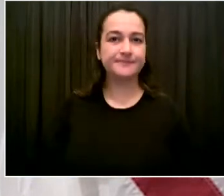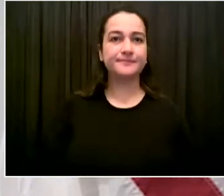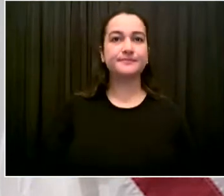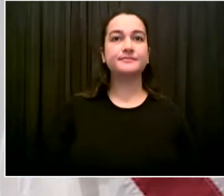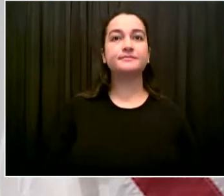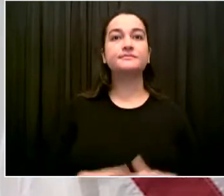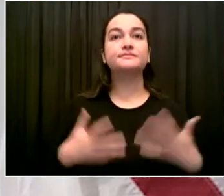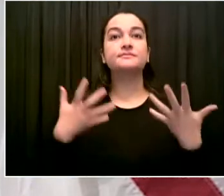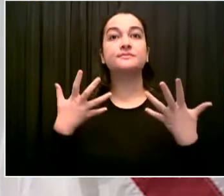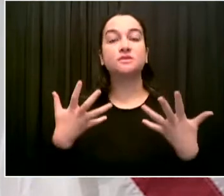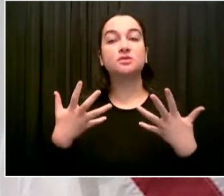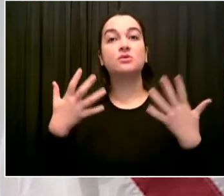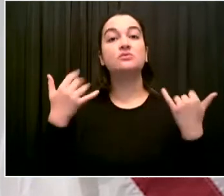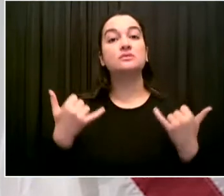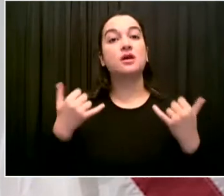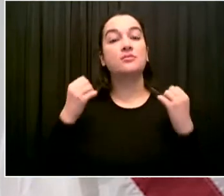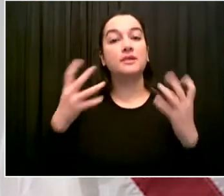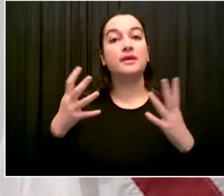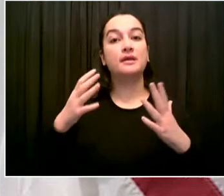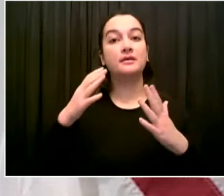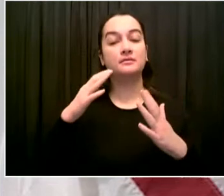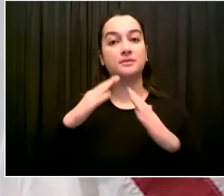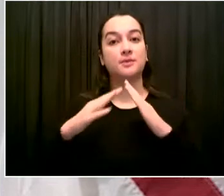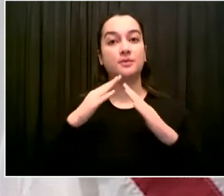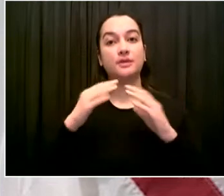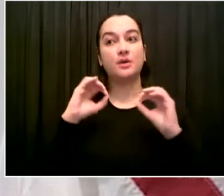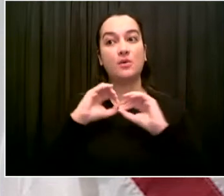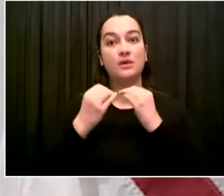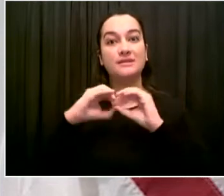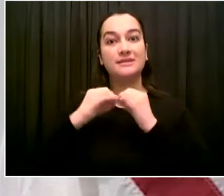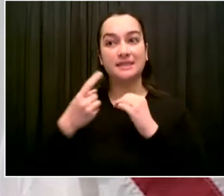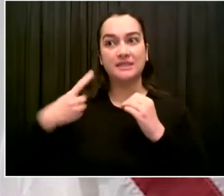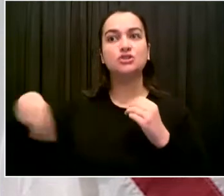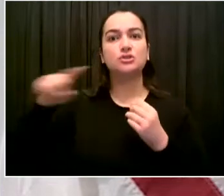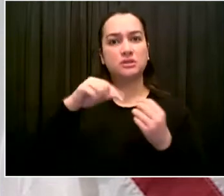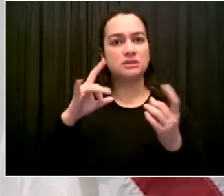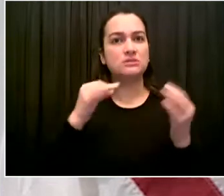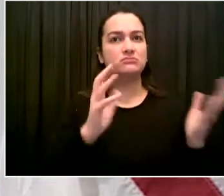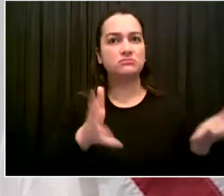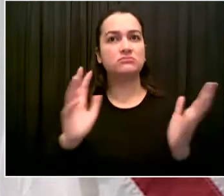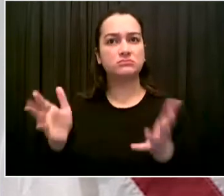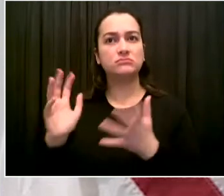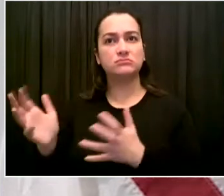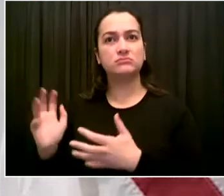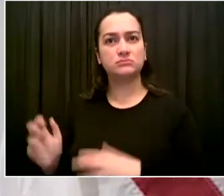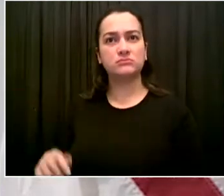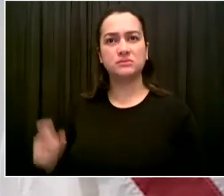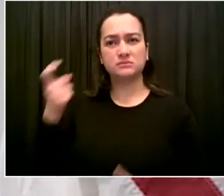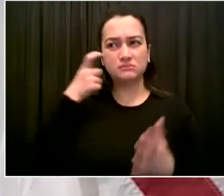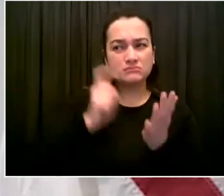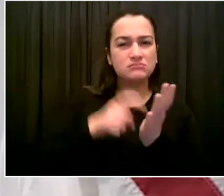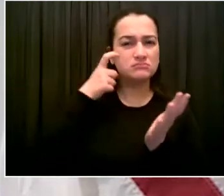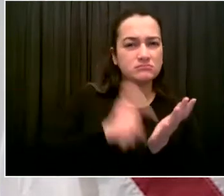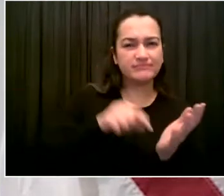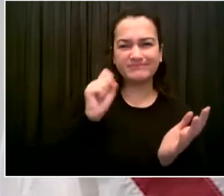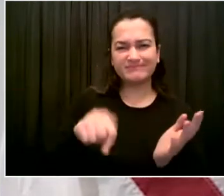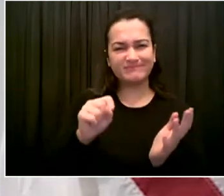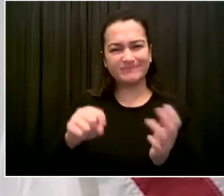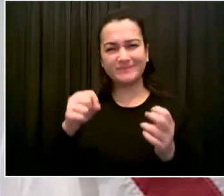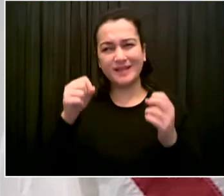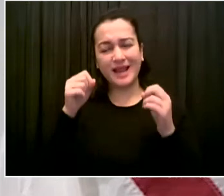to see the outrage, to see the desire for solidarity exhibited and called for from the